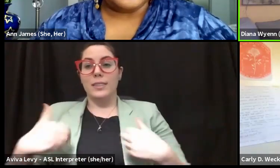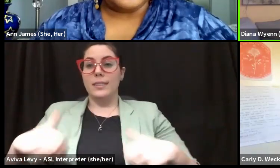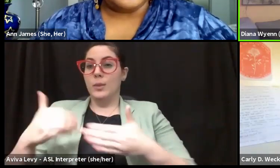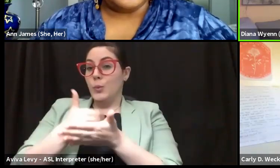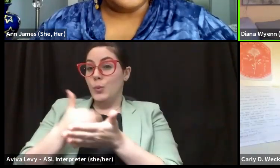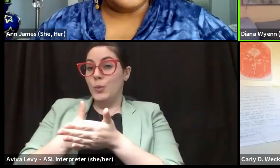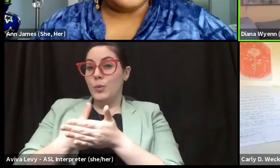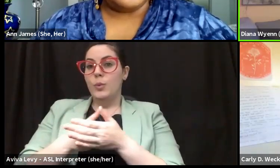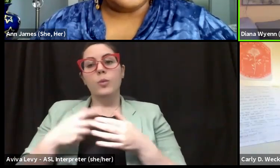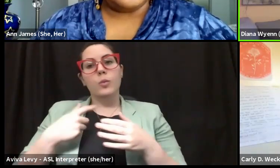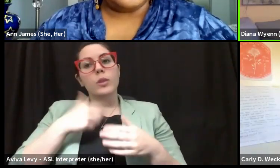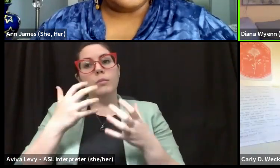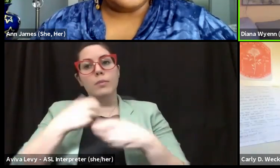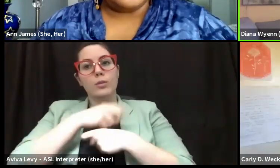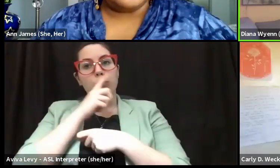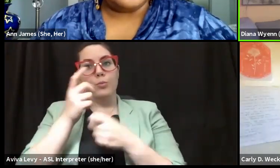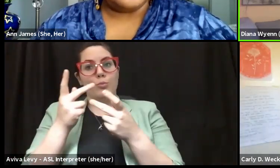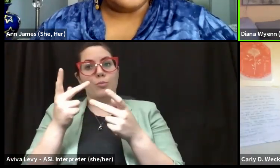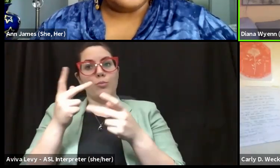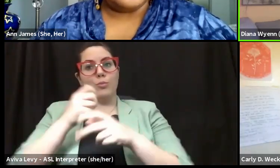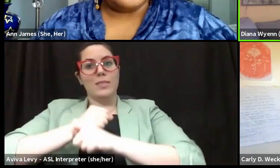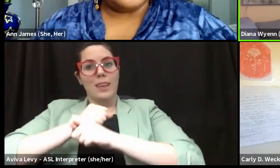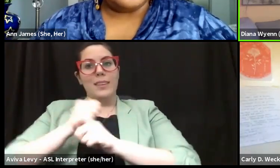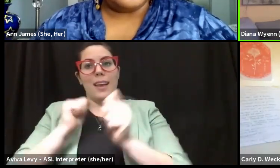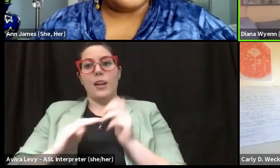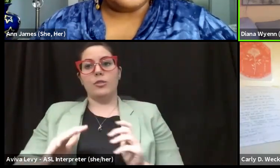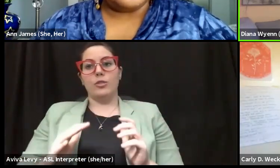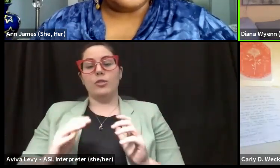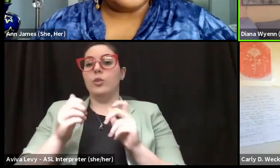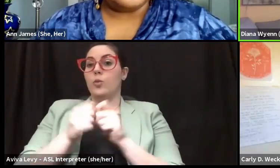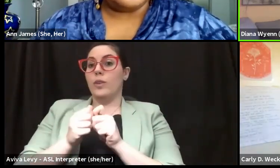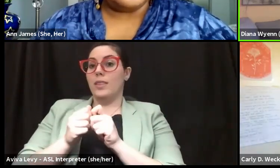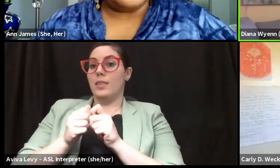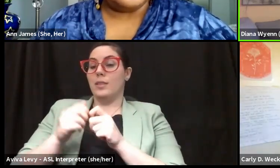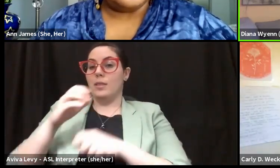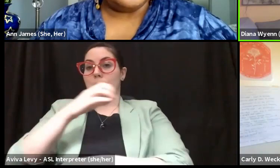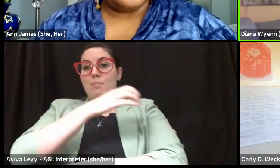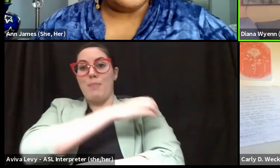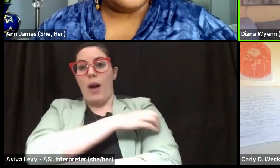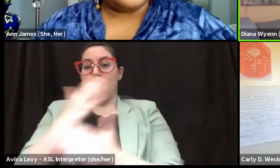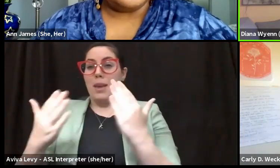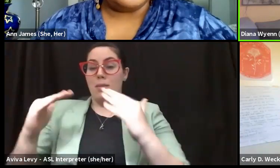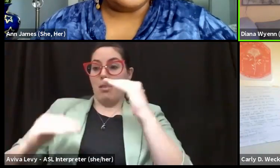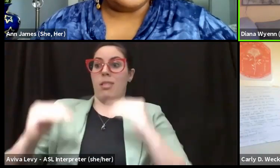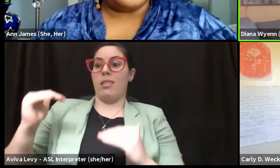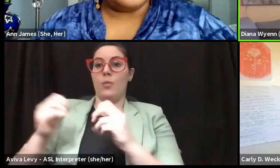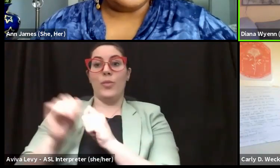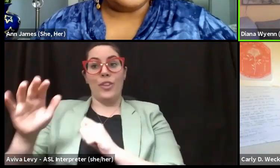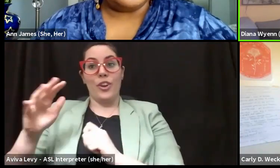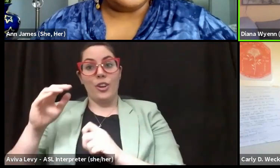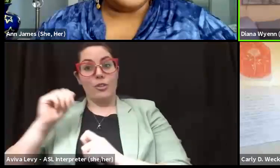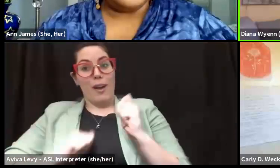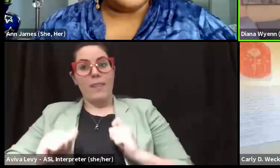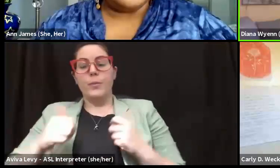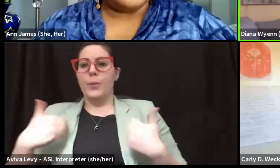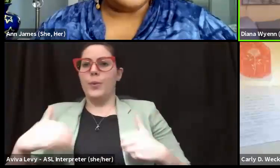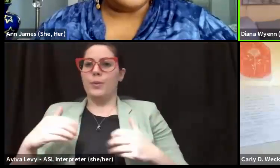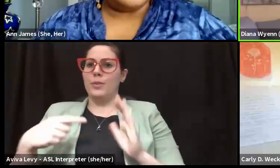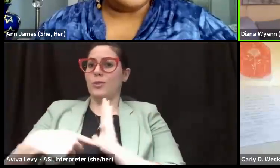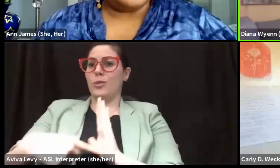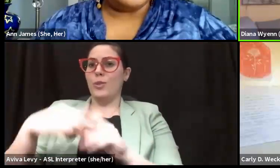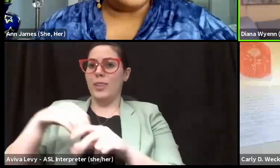protecting actors from the harms of unbalanced power in relation to their craft has been present in the theater for much, much